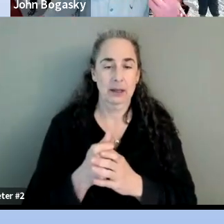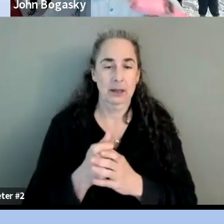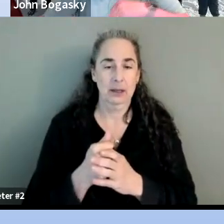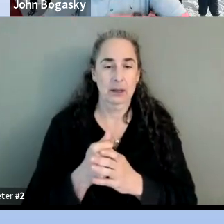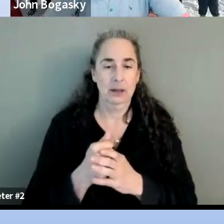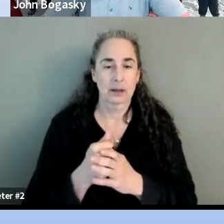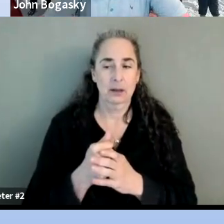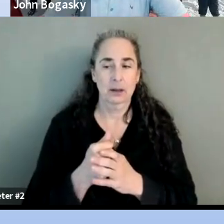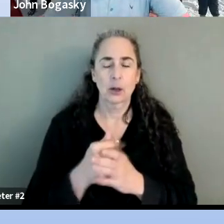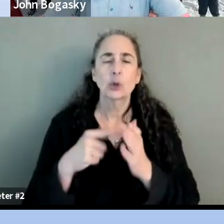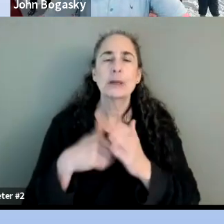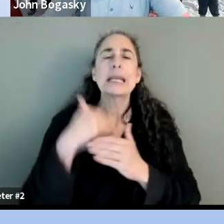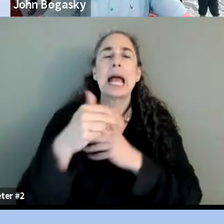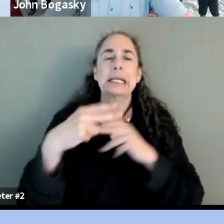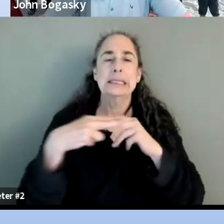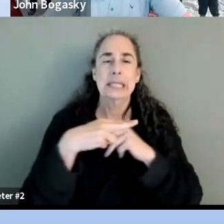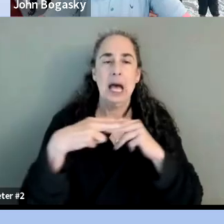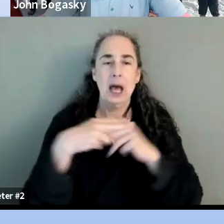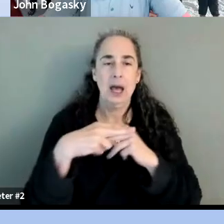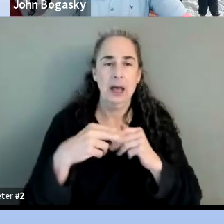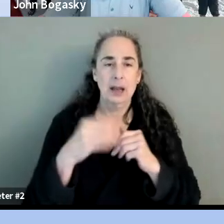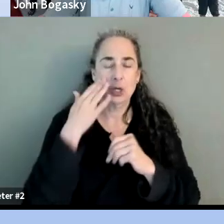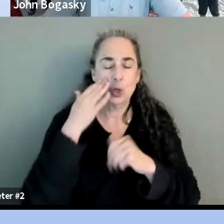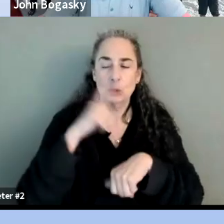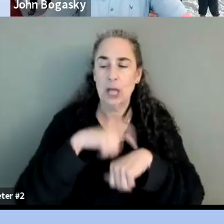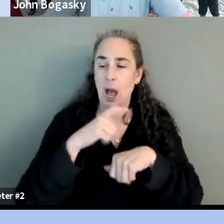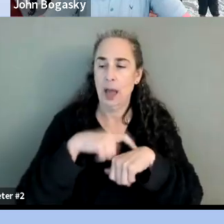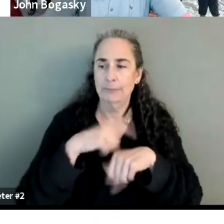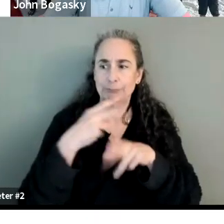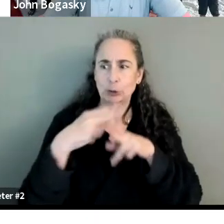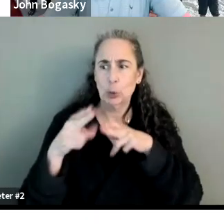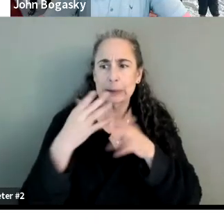so show the next slide because I know the time is short.